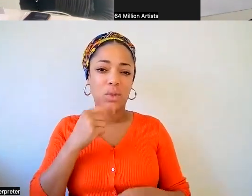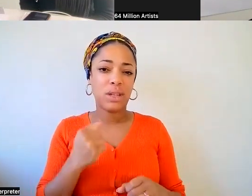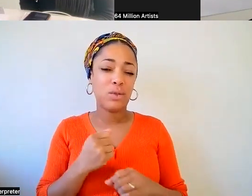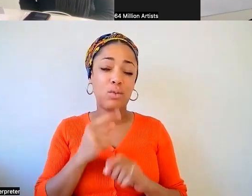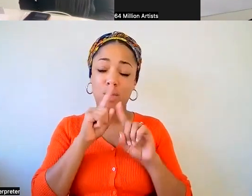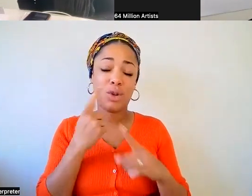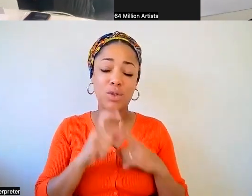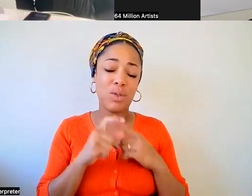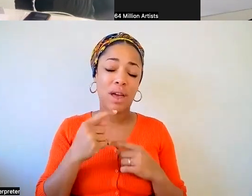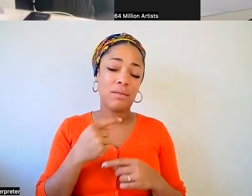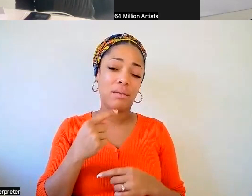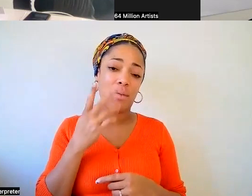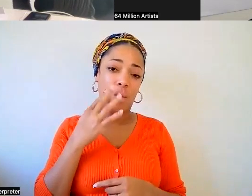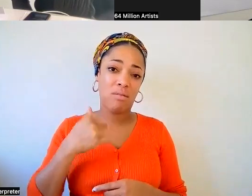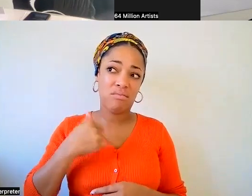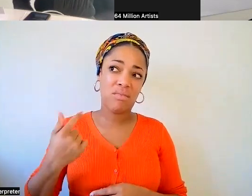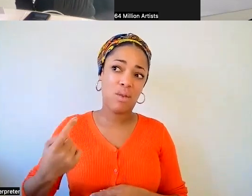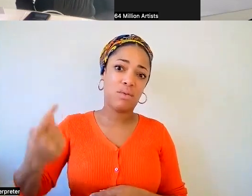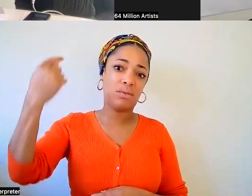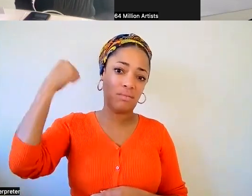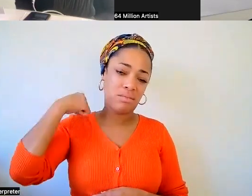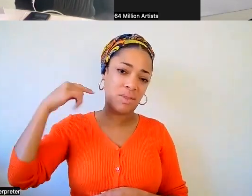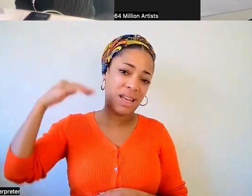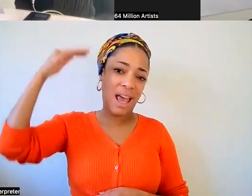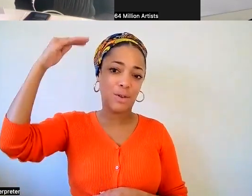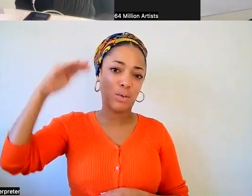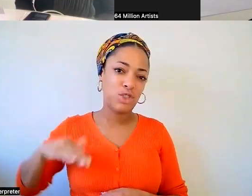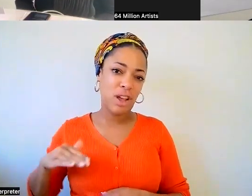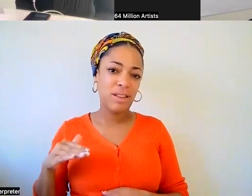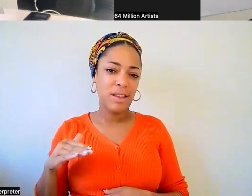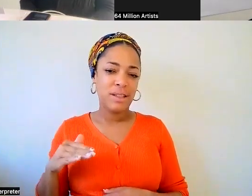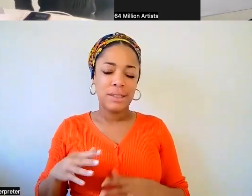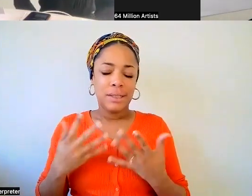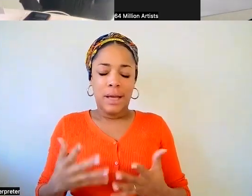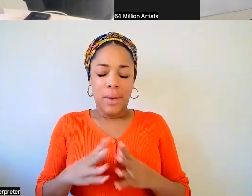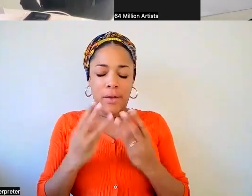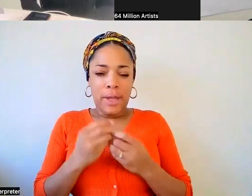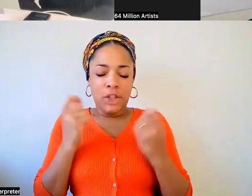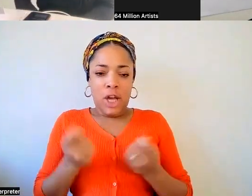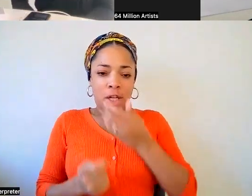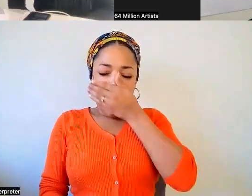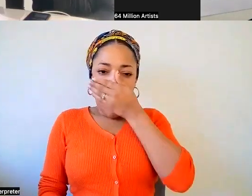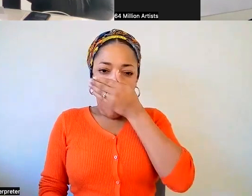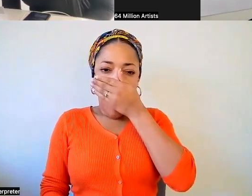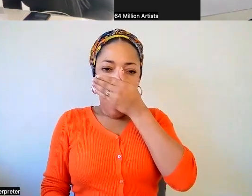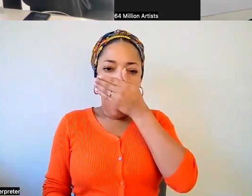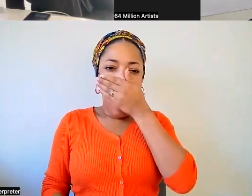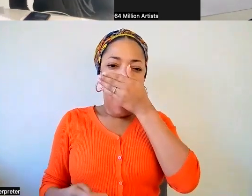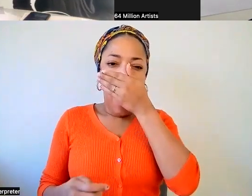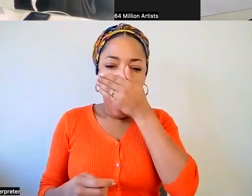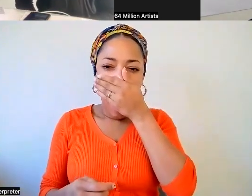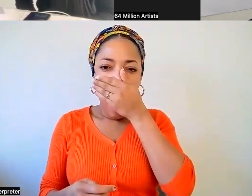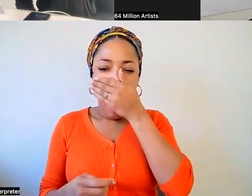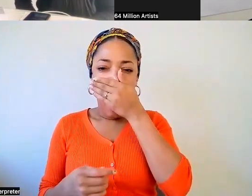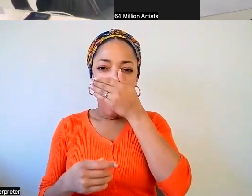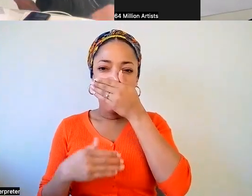kid. Couldn't do when I was an adult. So it's all completely changed. We have another question as well, and I hope you found that super helpful. I